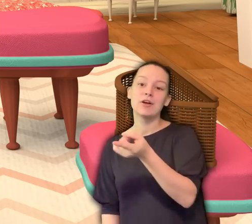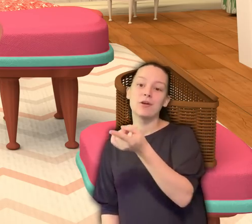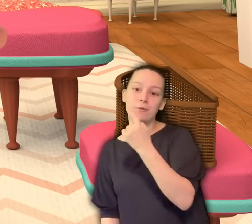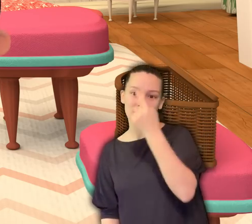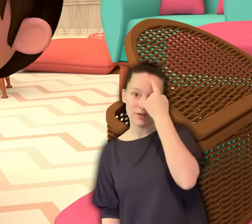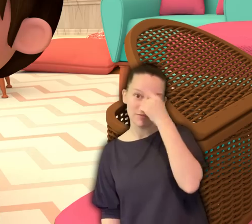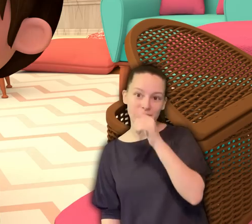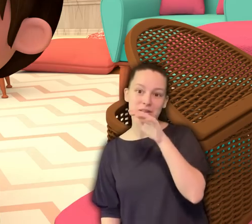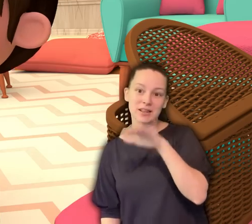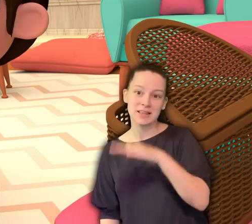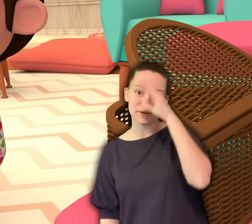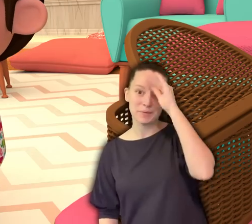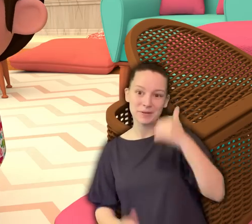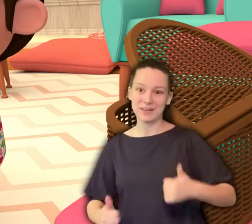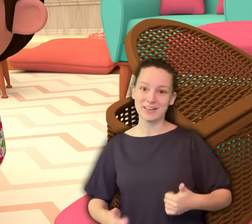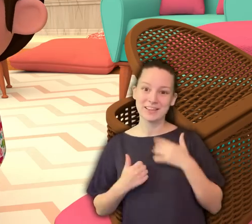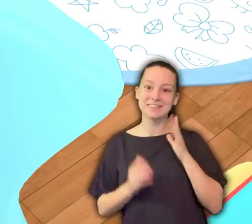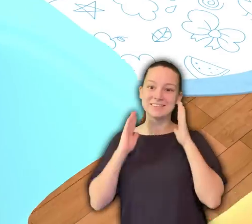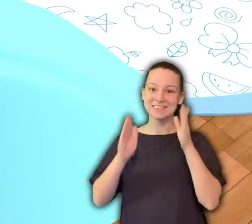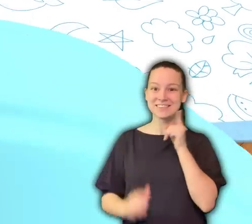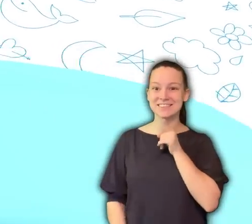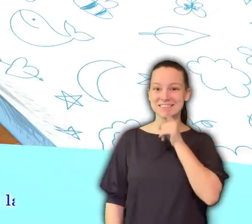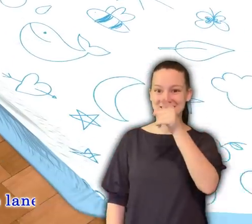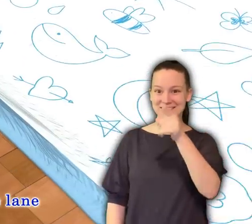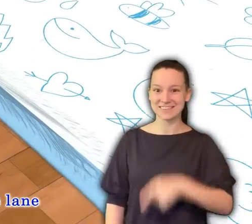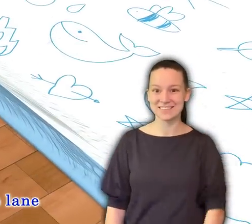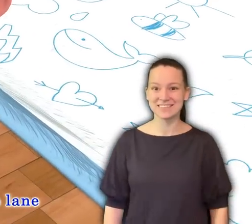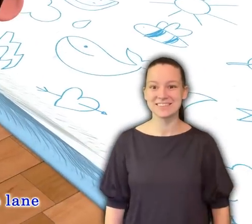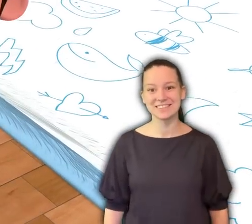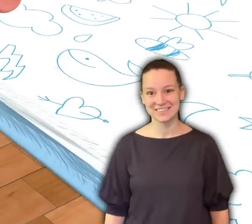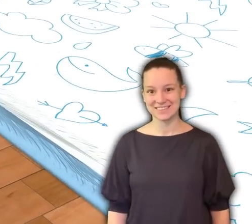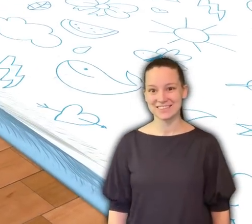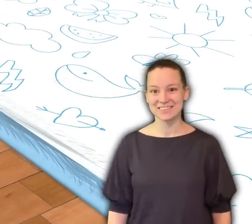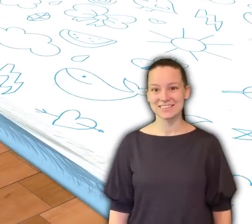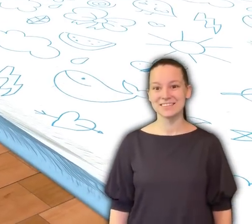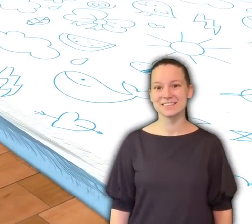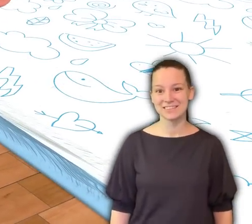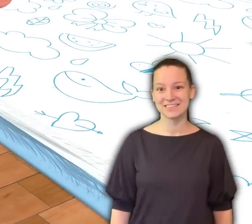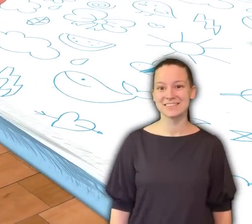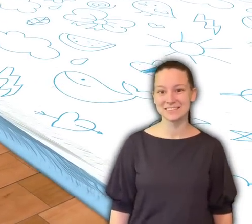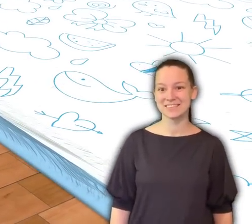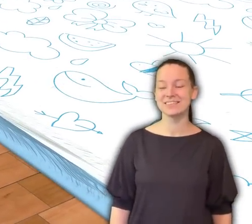day and one for the little boy who lives down the lane